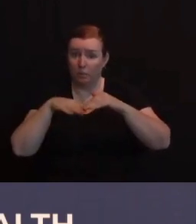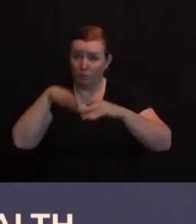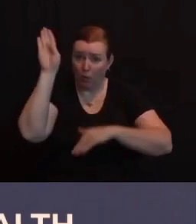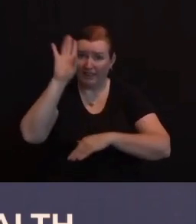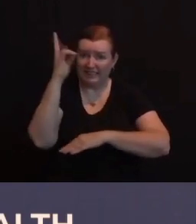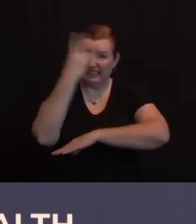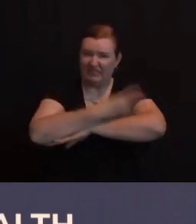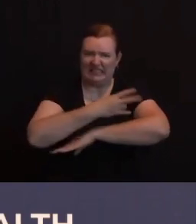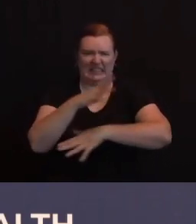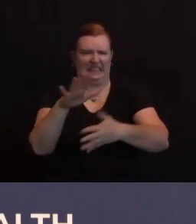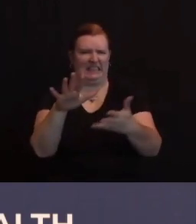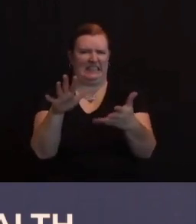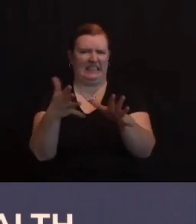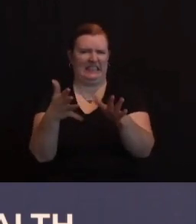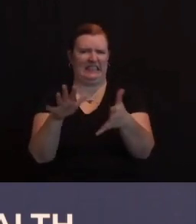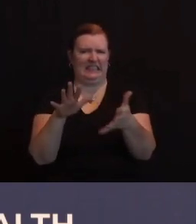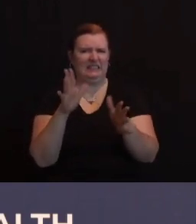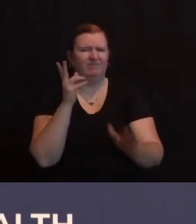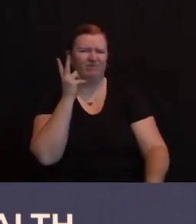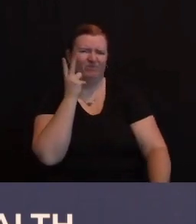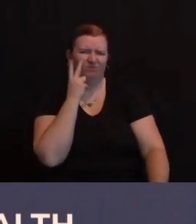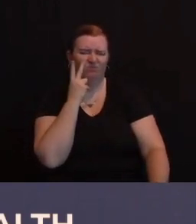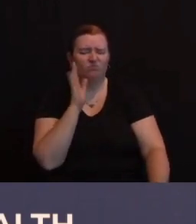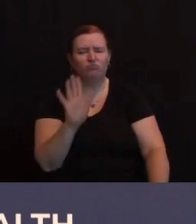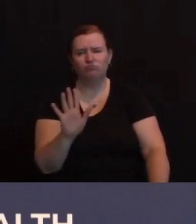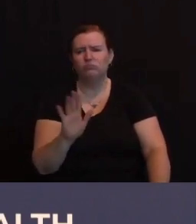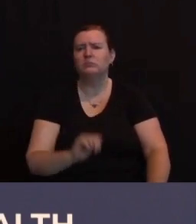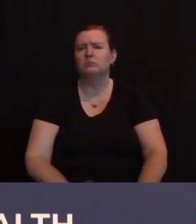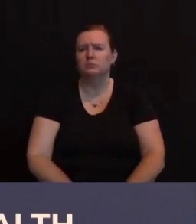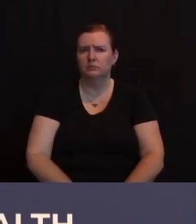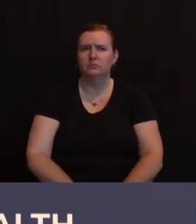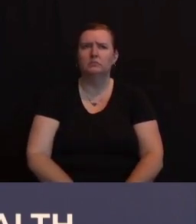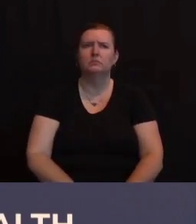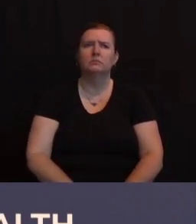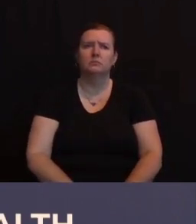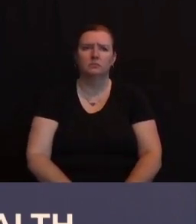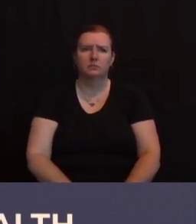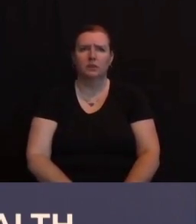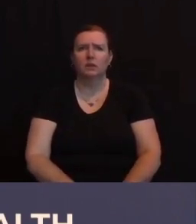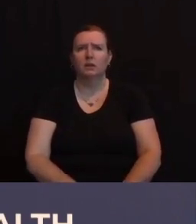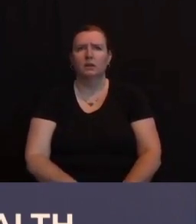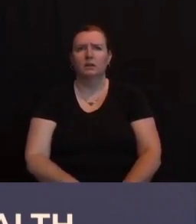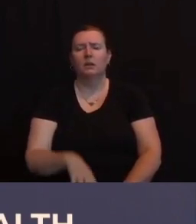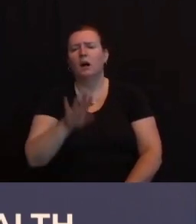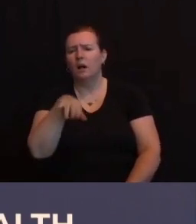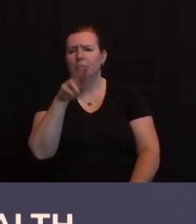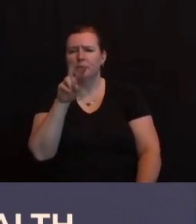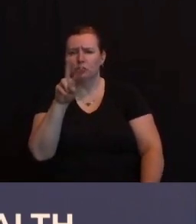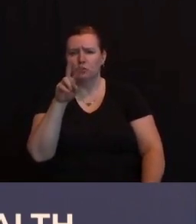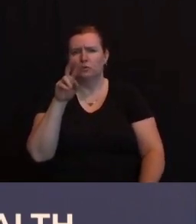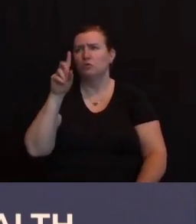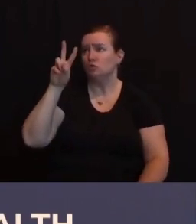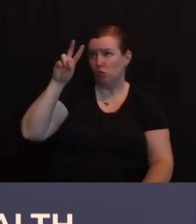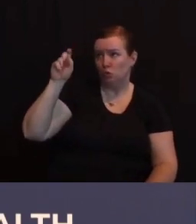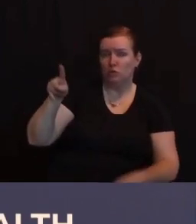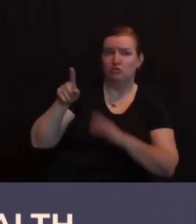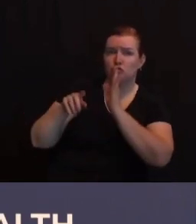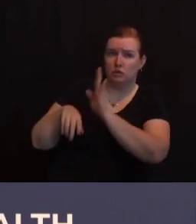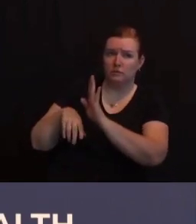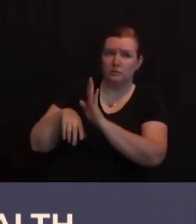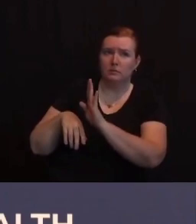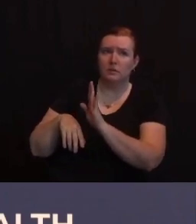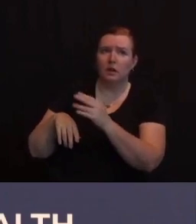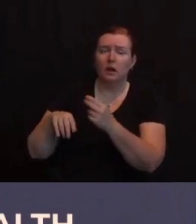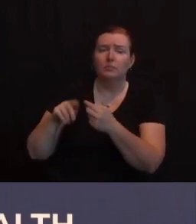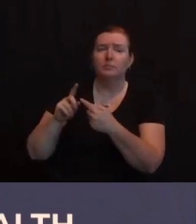of considerations. Matt, do you want to add anything? Just two quick things. One is as the governor mentioned, we're doing